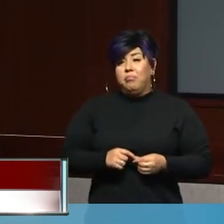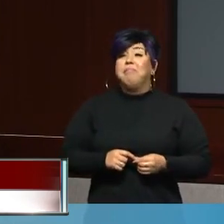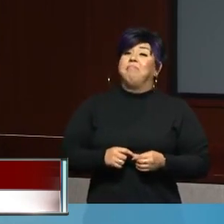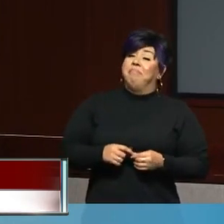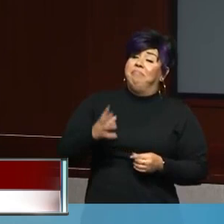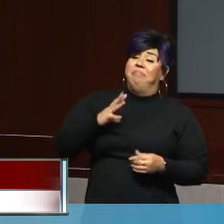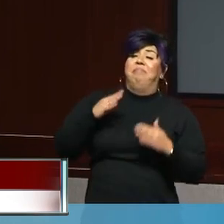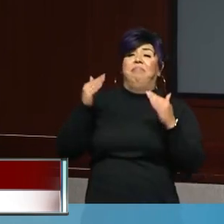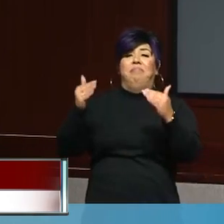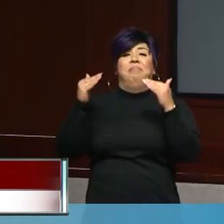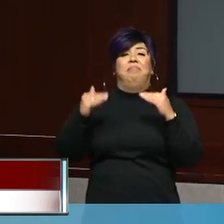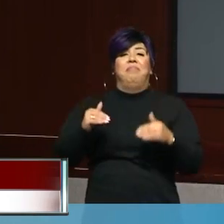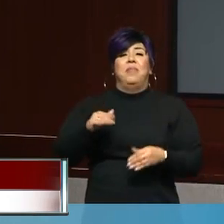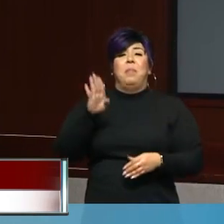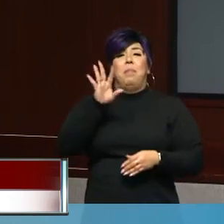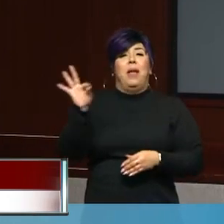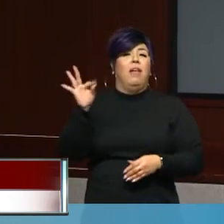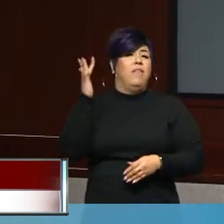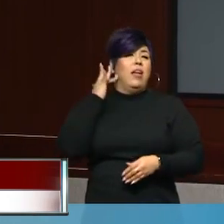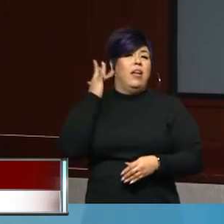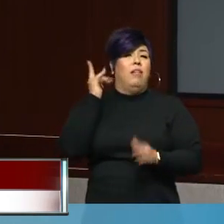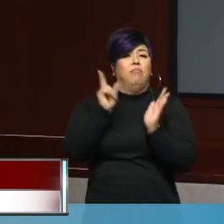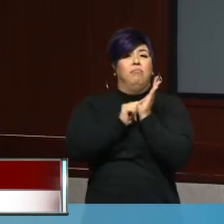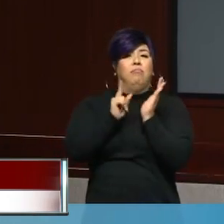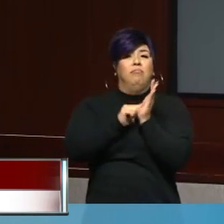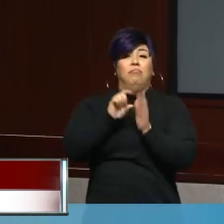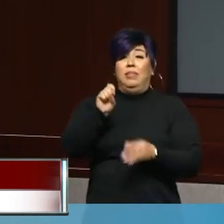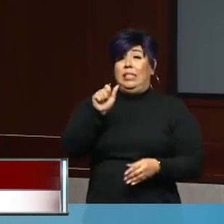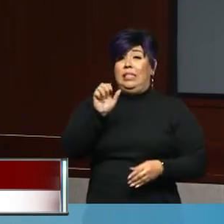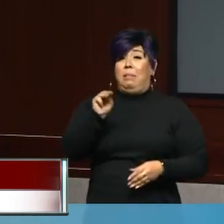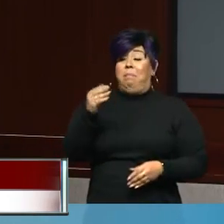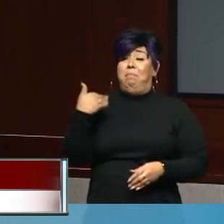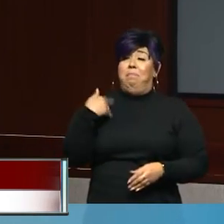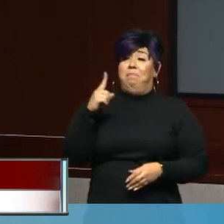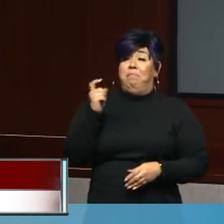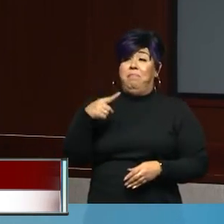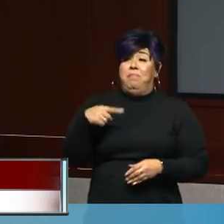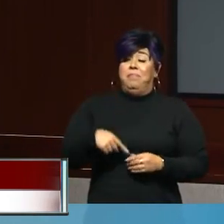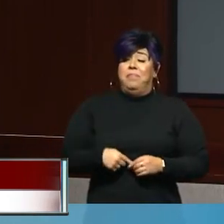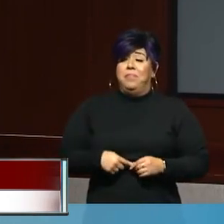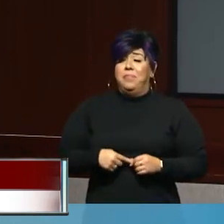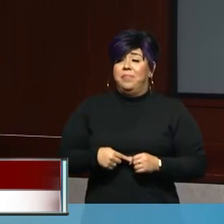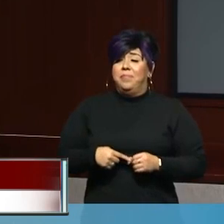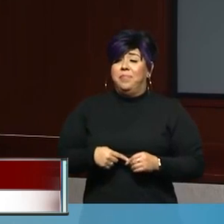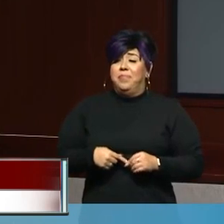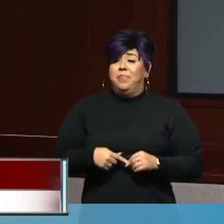Okay, our next outlet is the Bakersfield Californian. Sam Morgan, any questions?